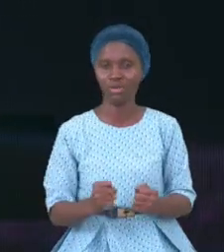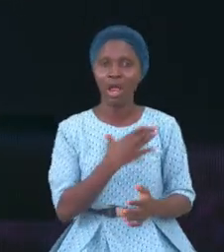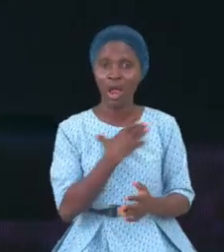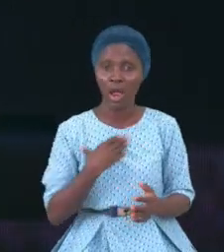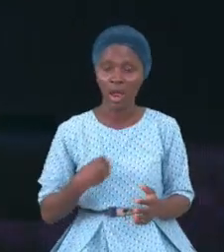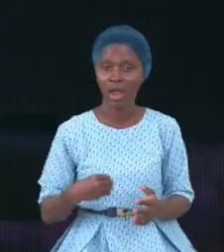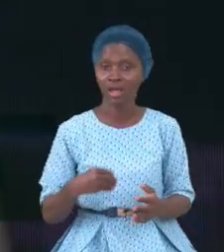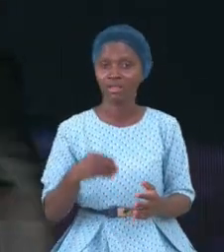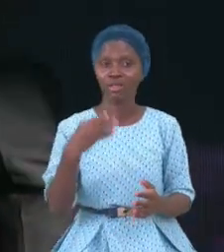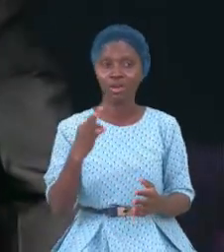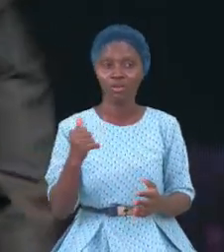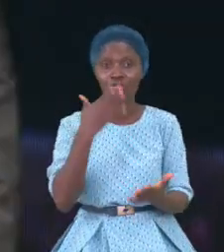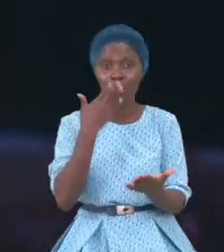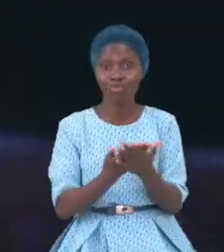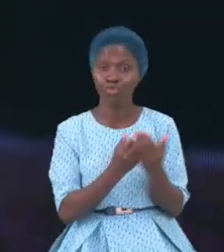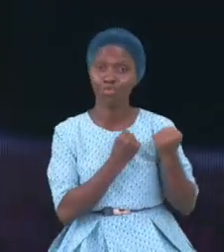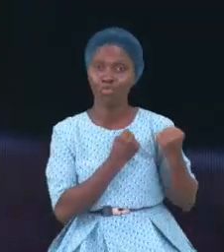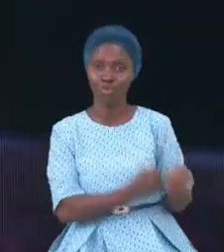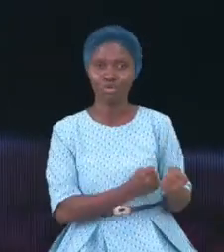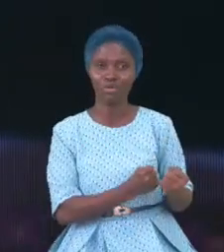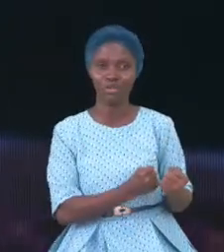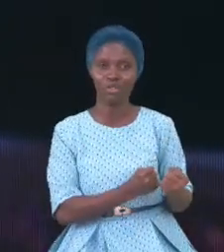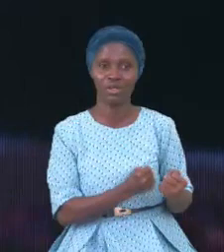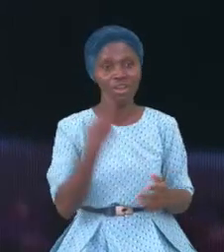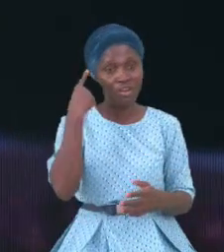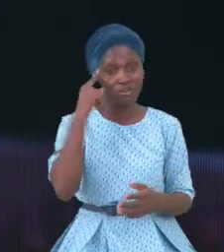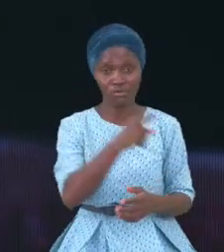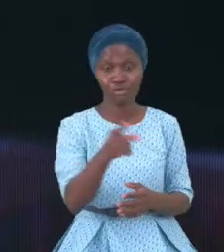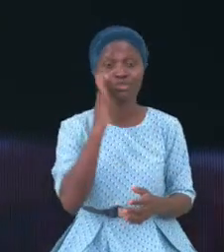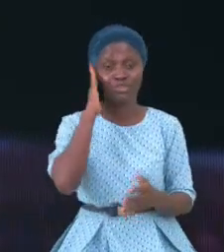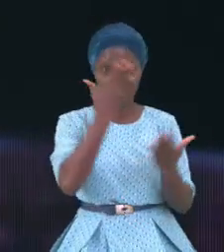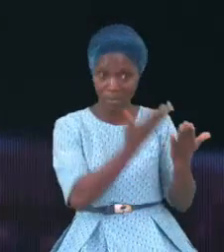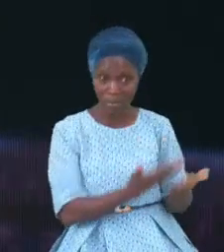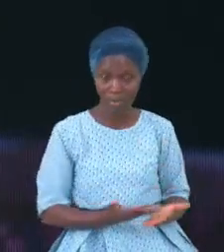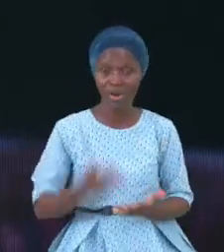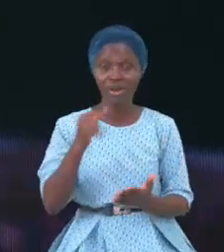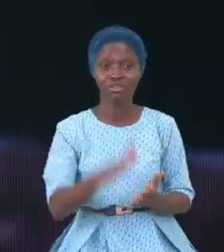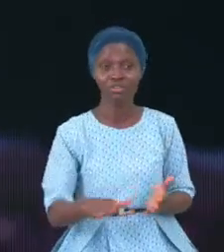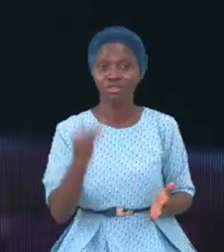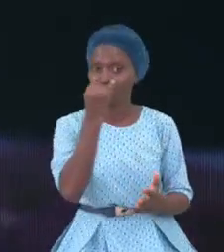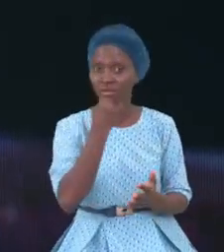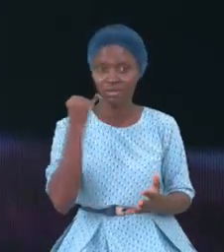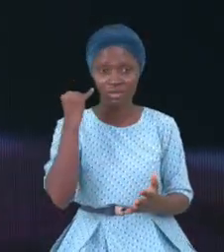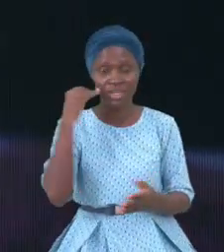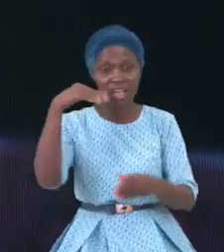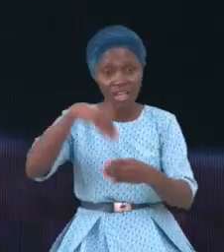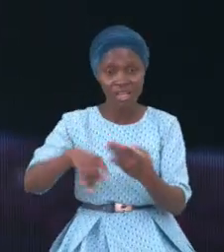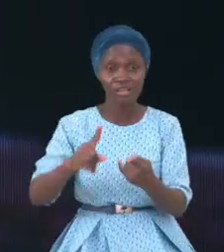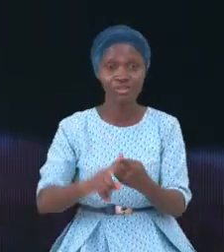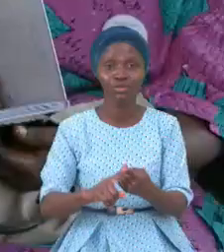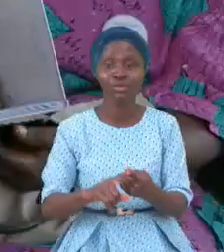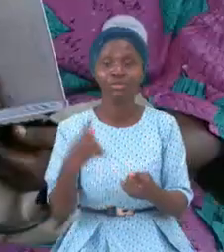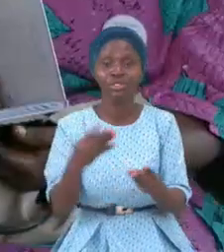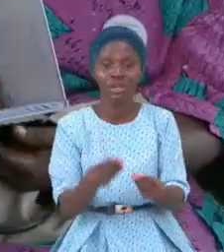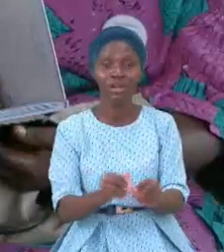good courage, for thou shalt bring the children of Israel into the land which